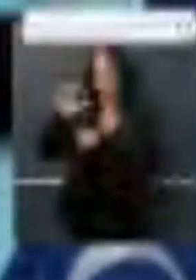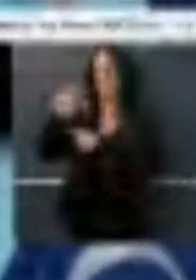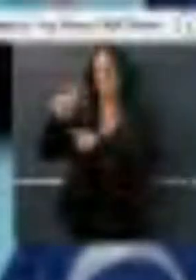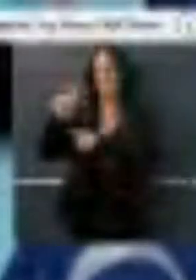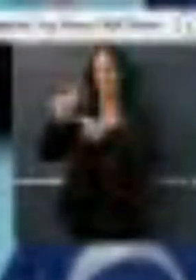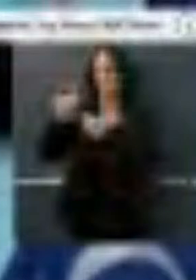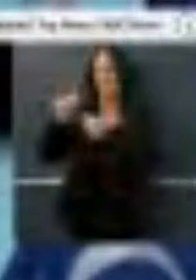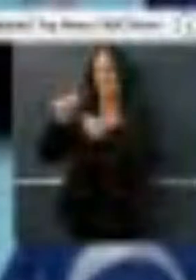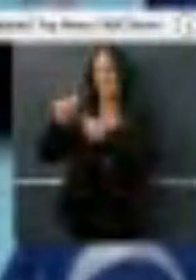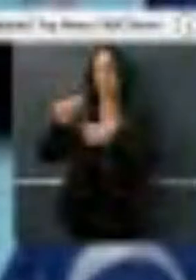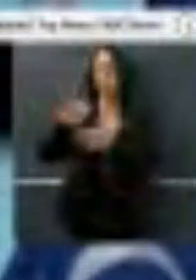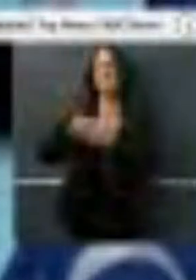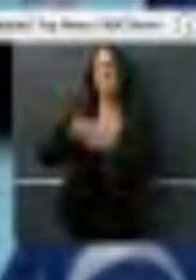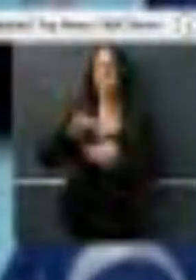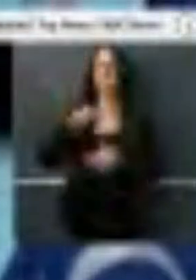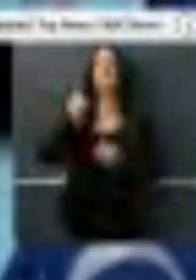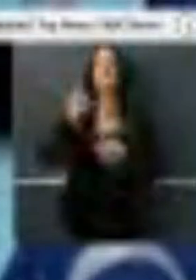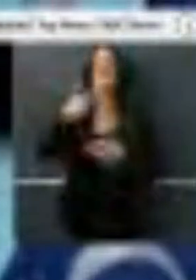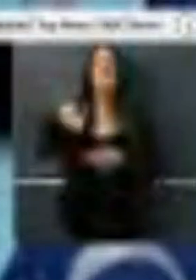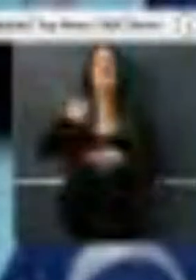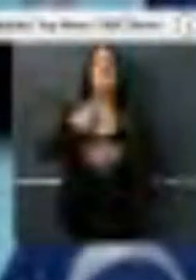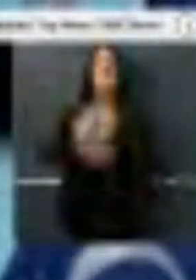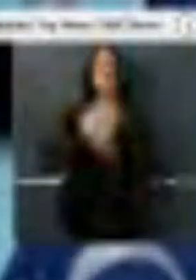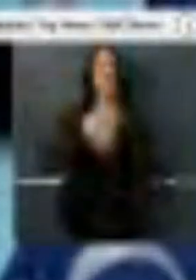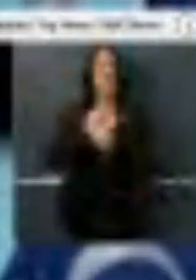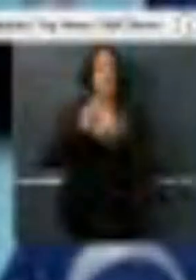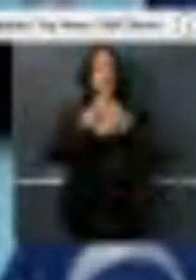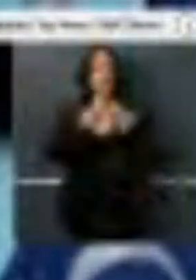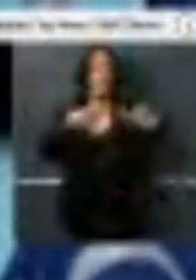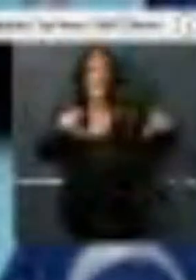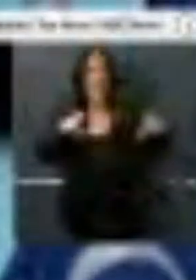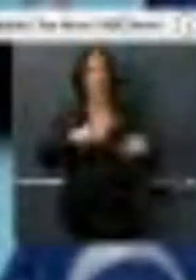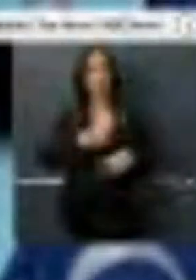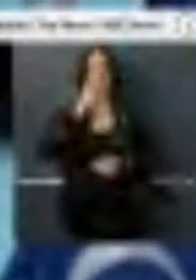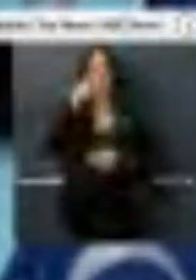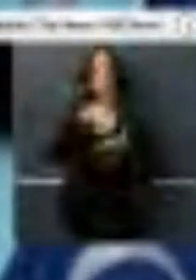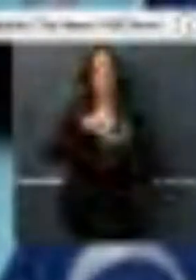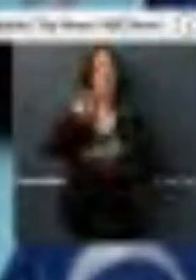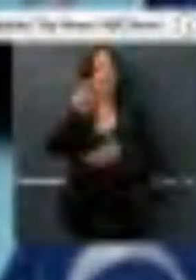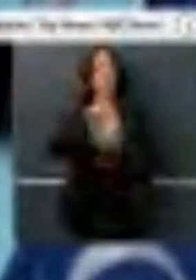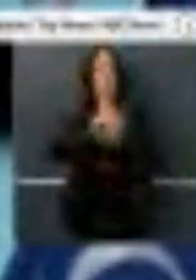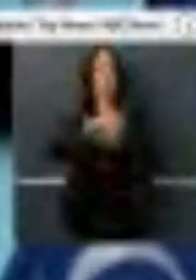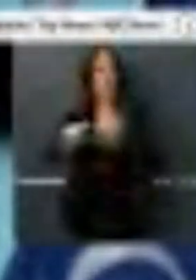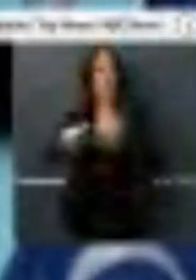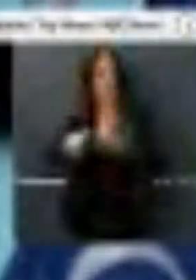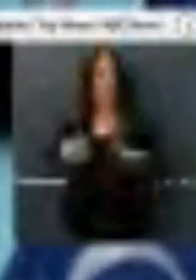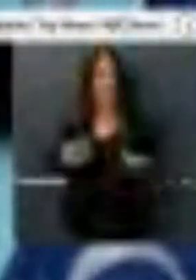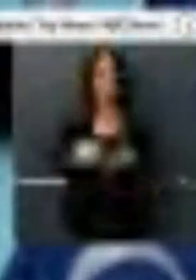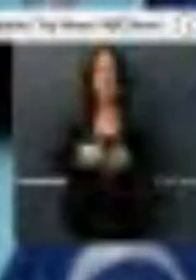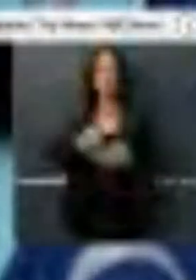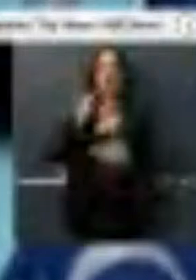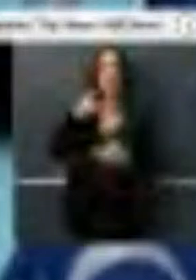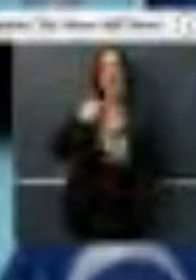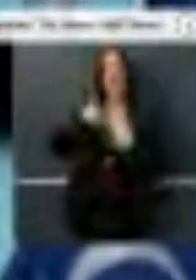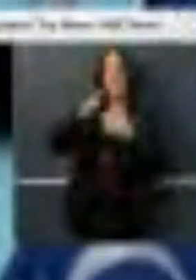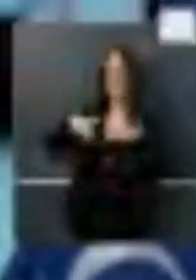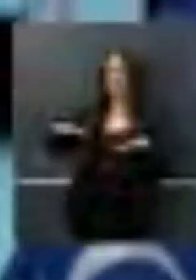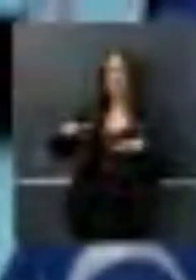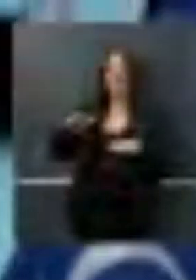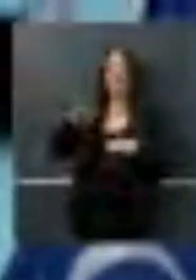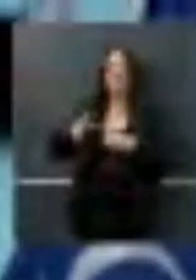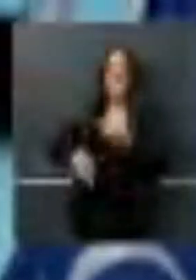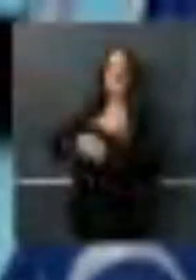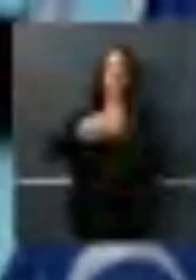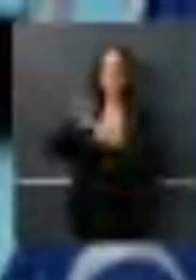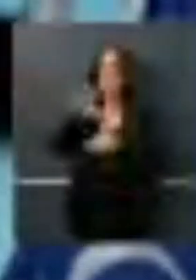individuals receiving $1,200 checks, those with children, additional $500 contributions. But a lot of those checks, if you had